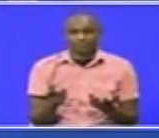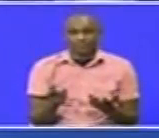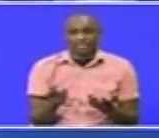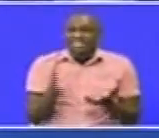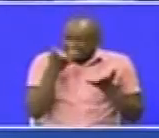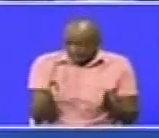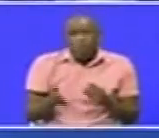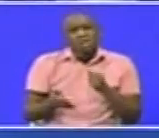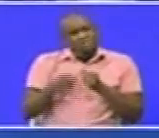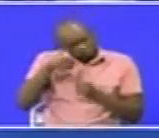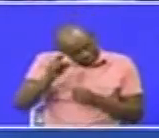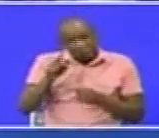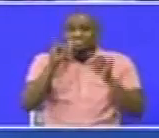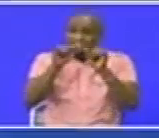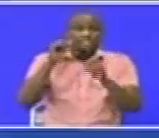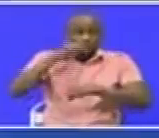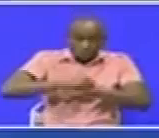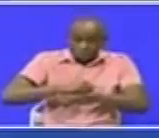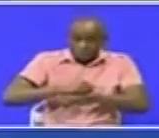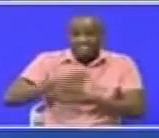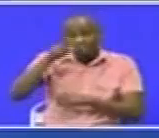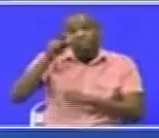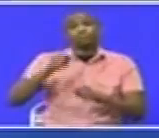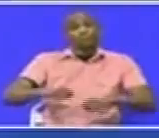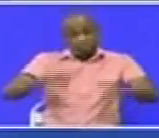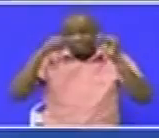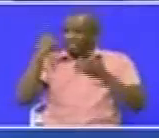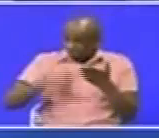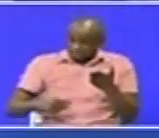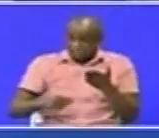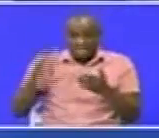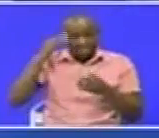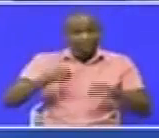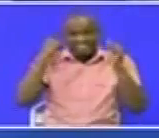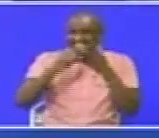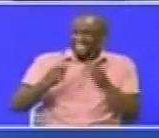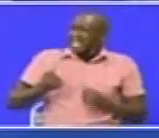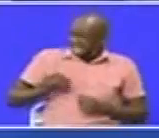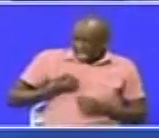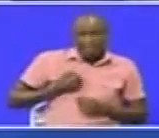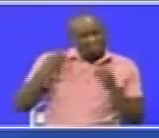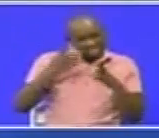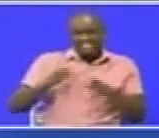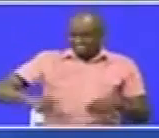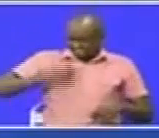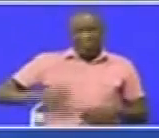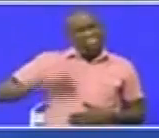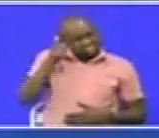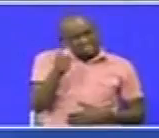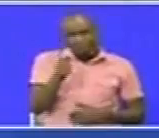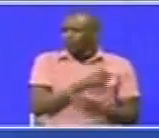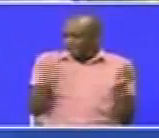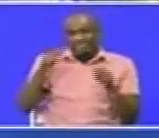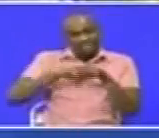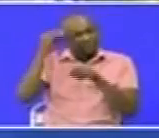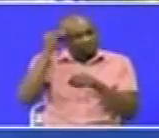Apart from helping them stay in school, the administrators say the bicycles have raised the girls' self-esteem and improved their